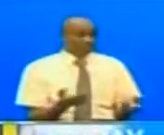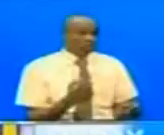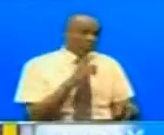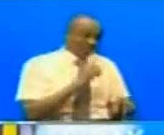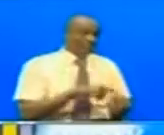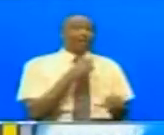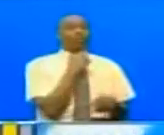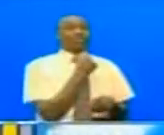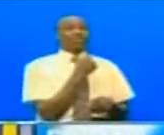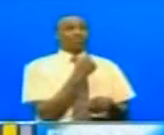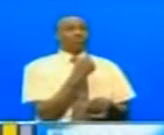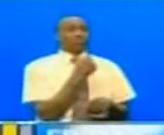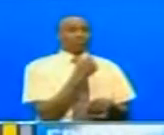wanted